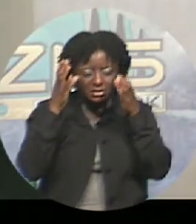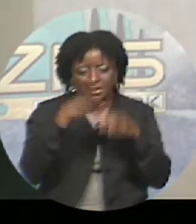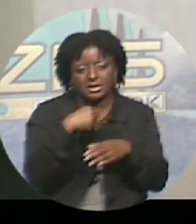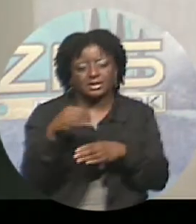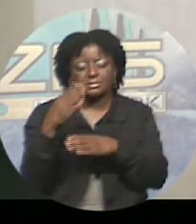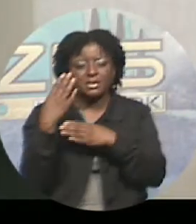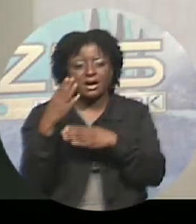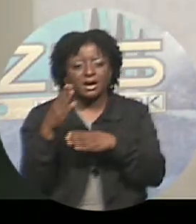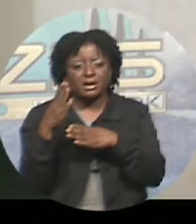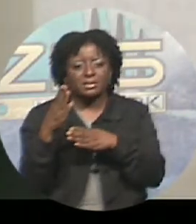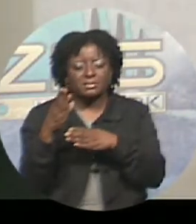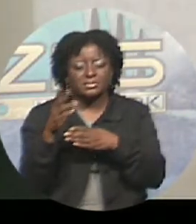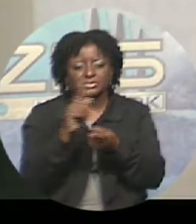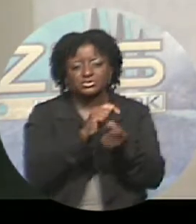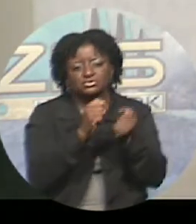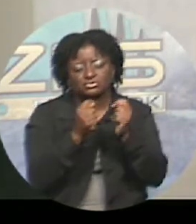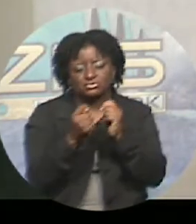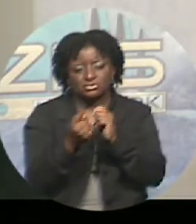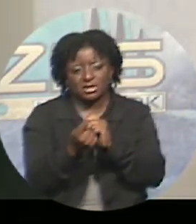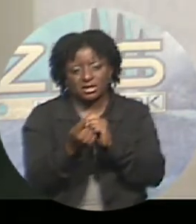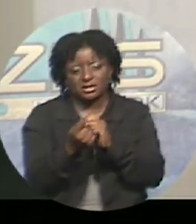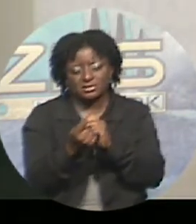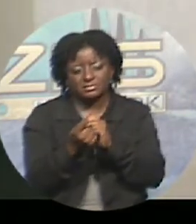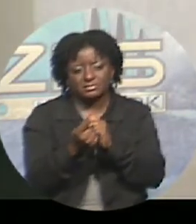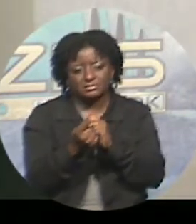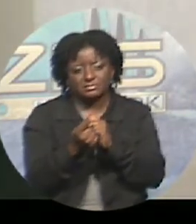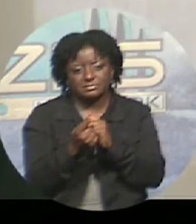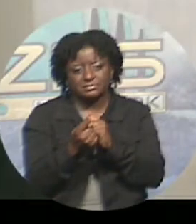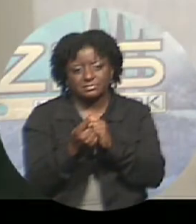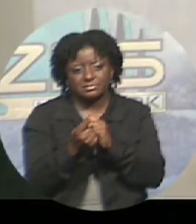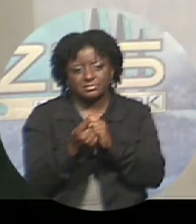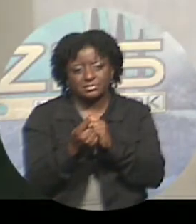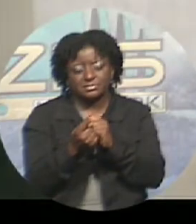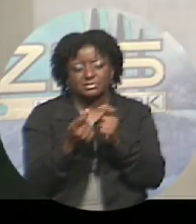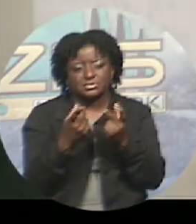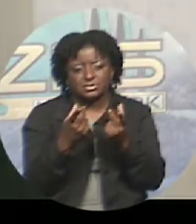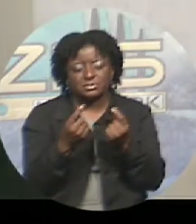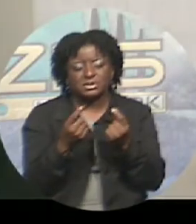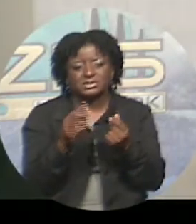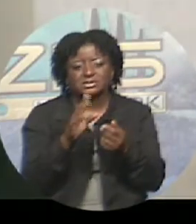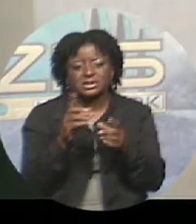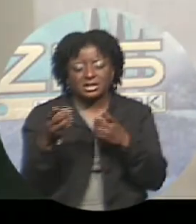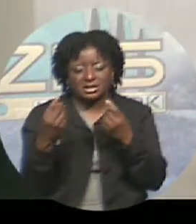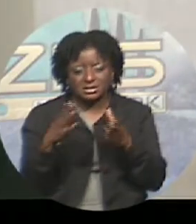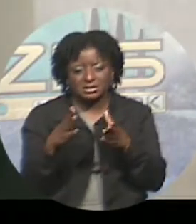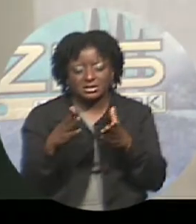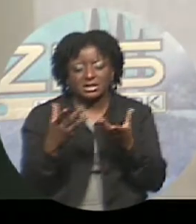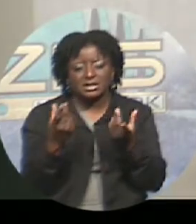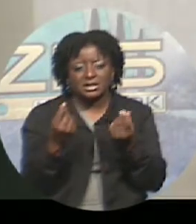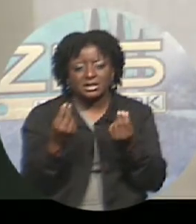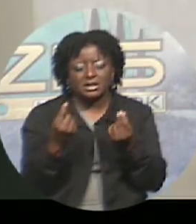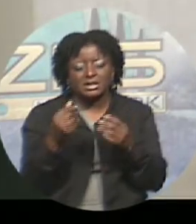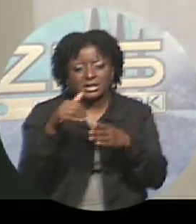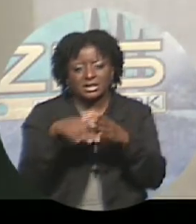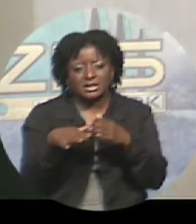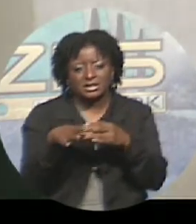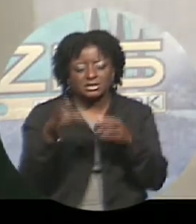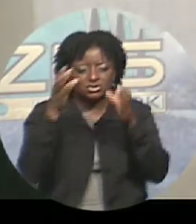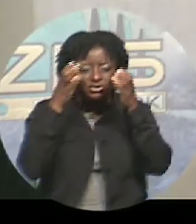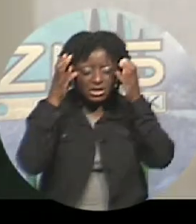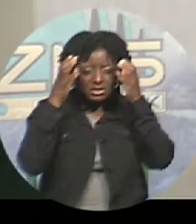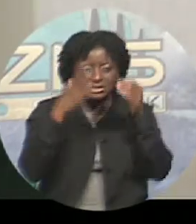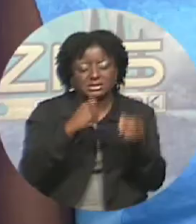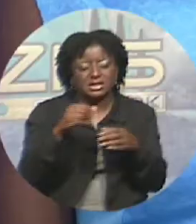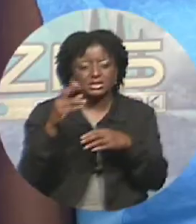denominated in Chinese RMB and Bahamian dollars, rather than the current practice of using U.S. dollars as the intermediate